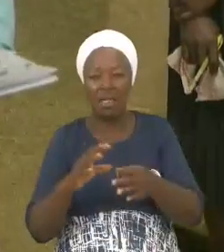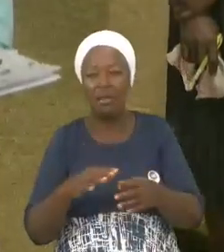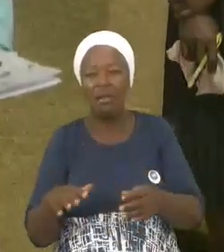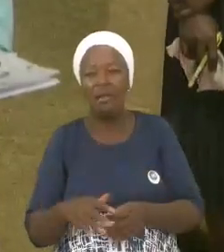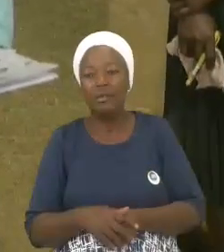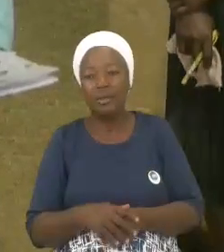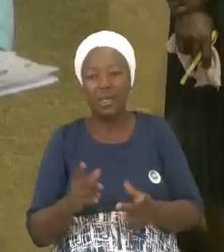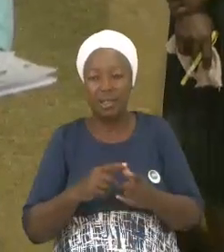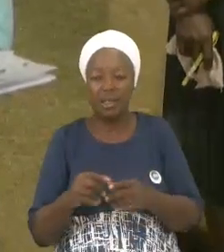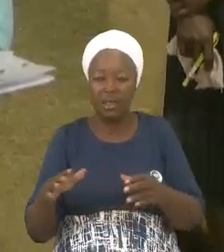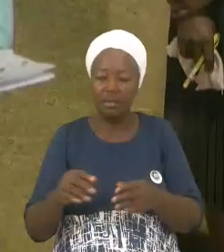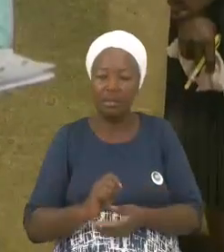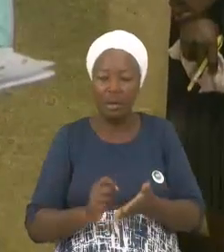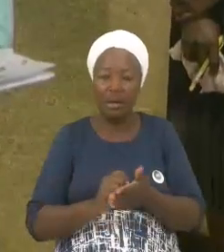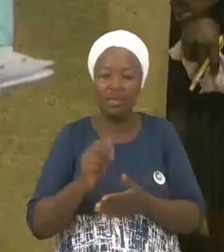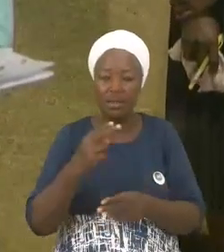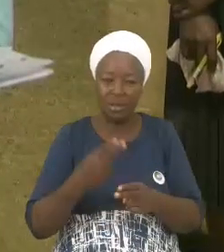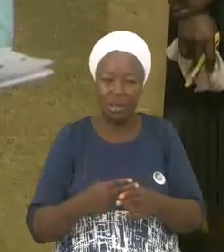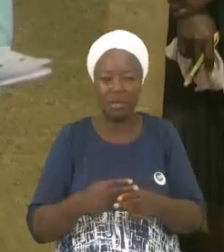it immediately.